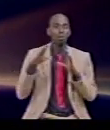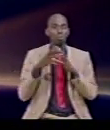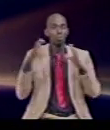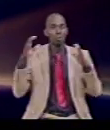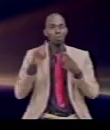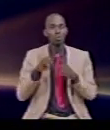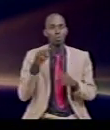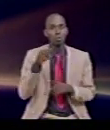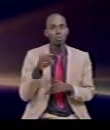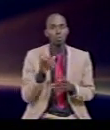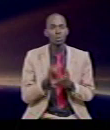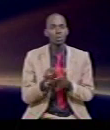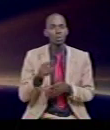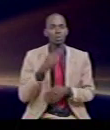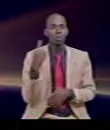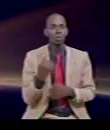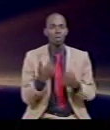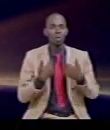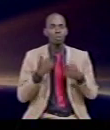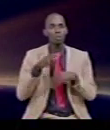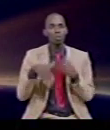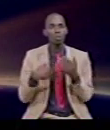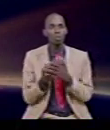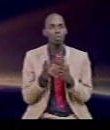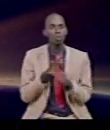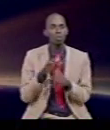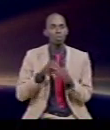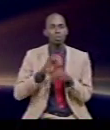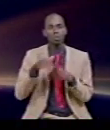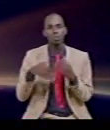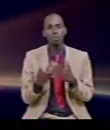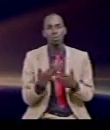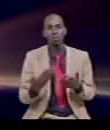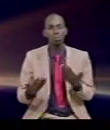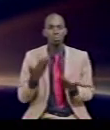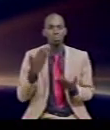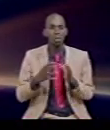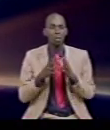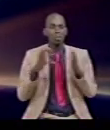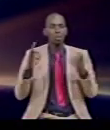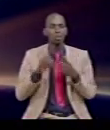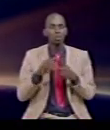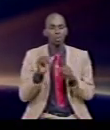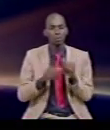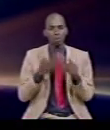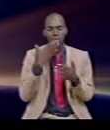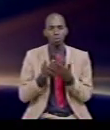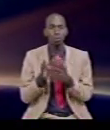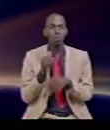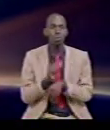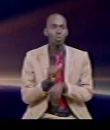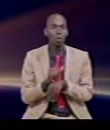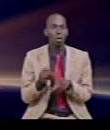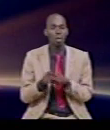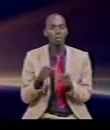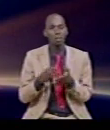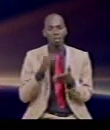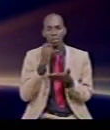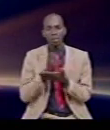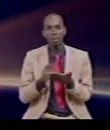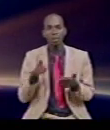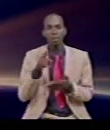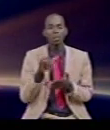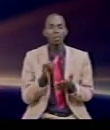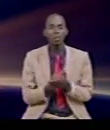ye always having all sufficiency in all things may abound to every good work. As it is written, he